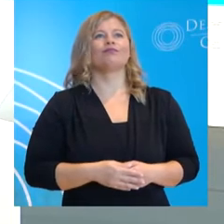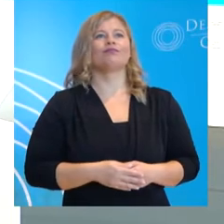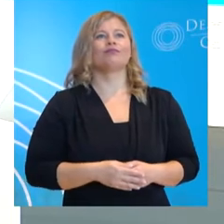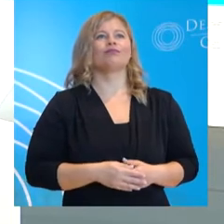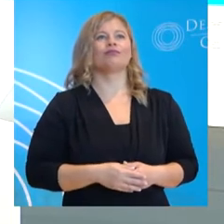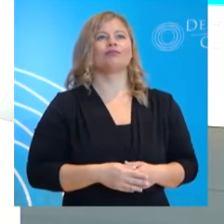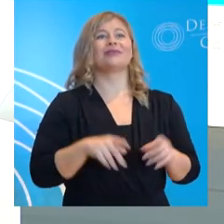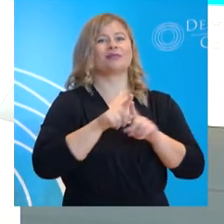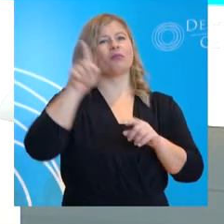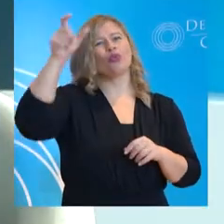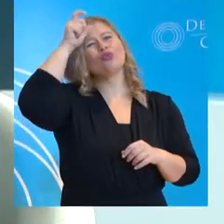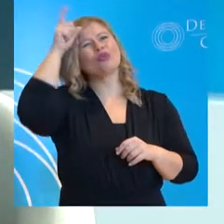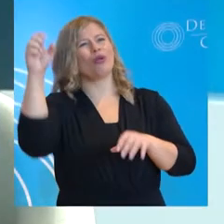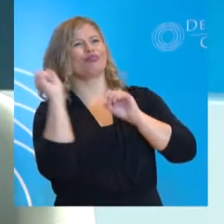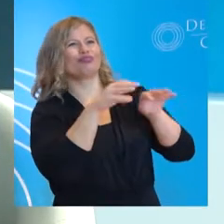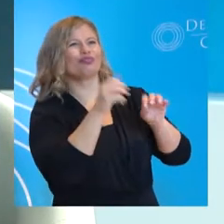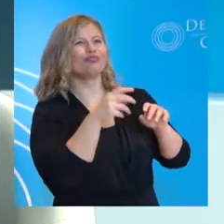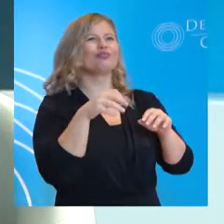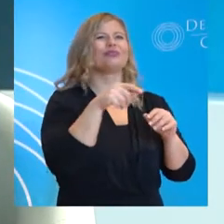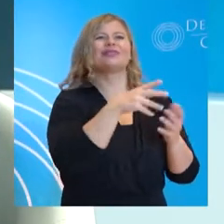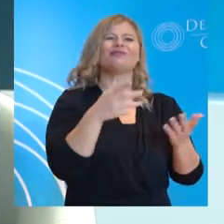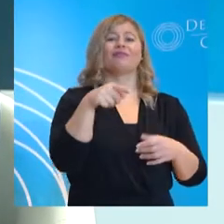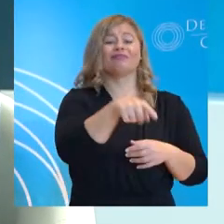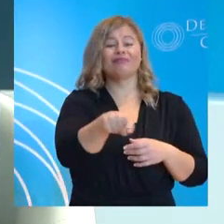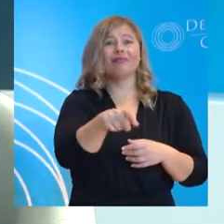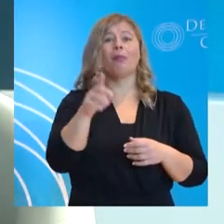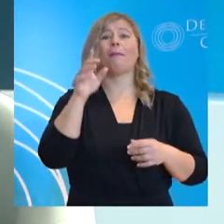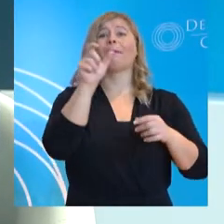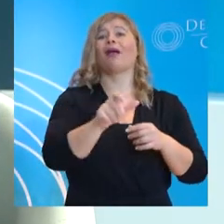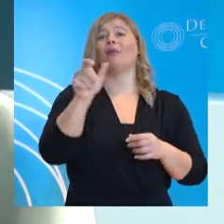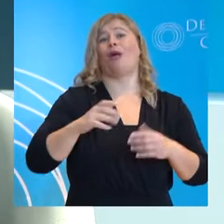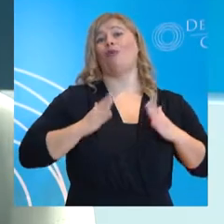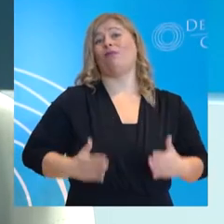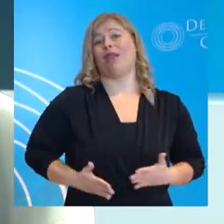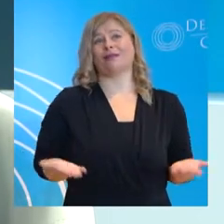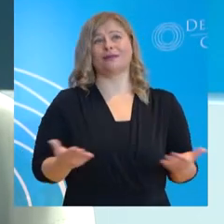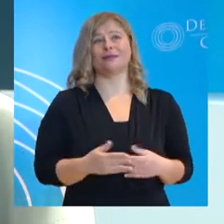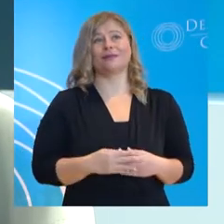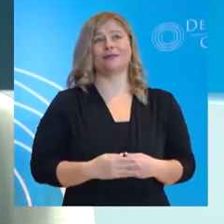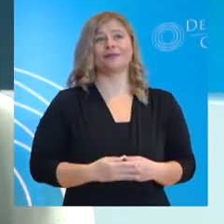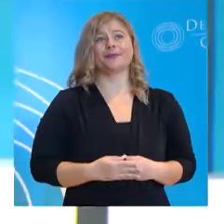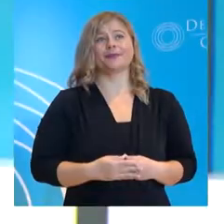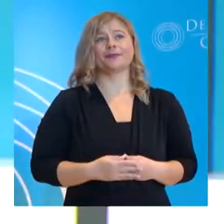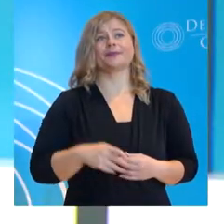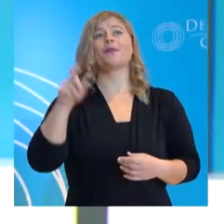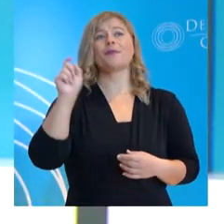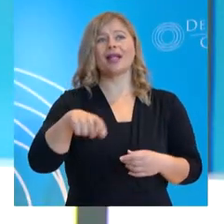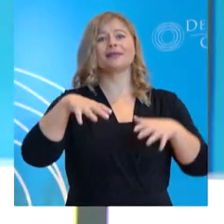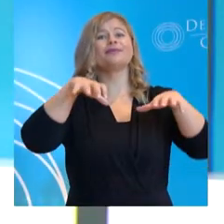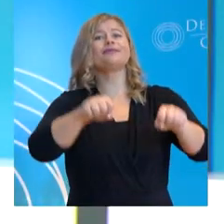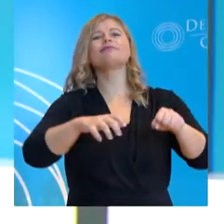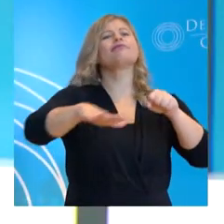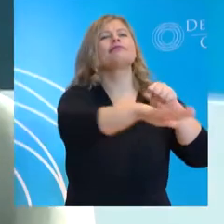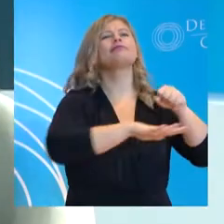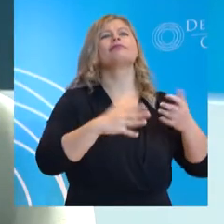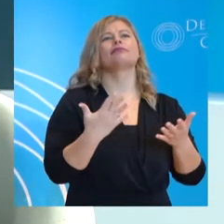now. But what do you, I mean, obviously you can defend your territory, that's reasonable and so on,